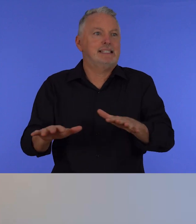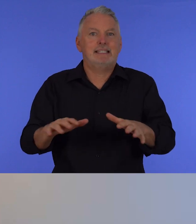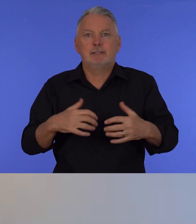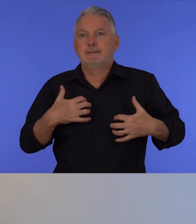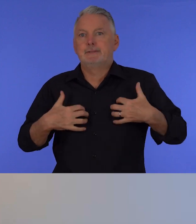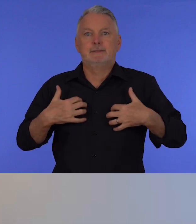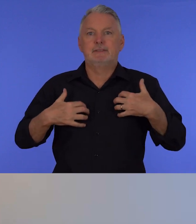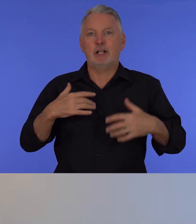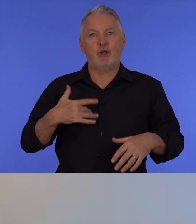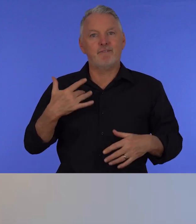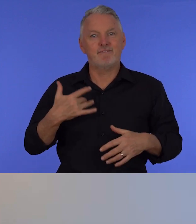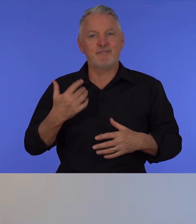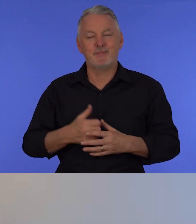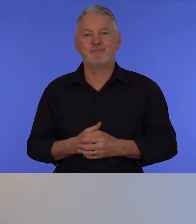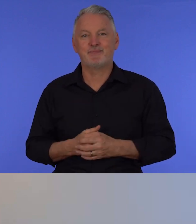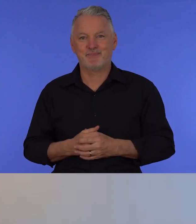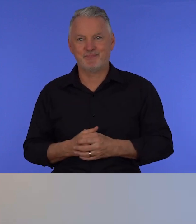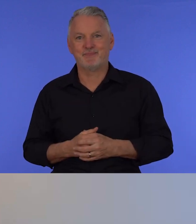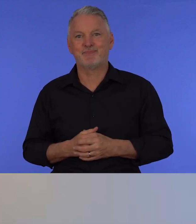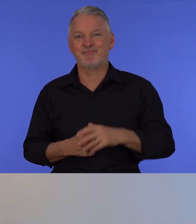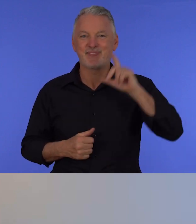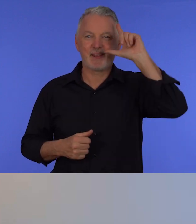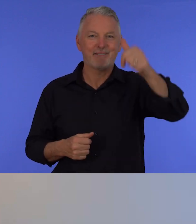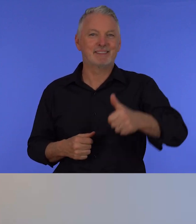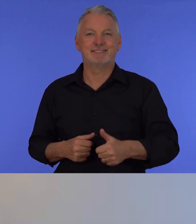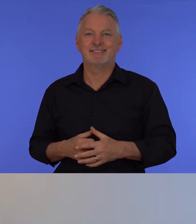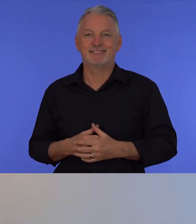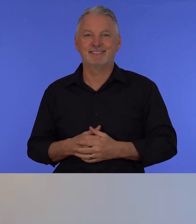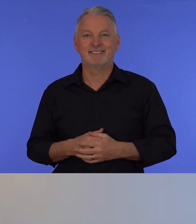very long and happy and busy